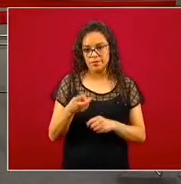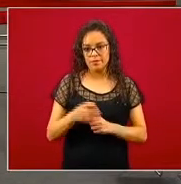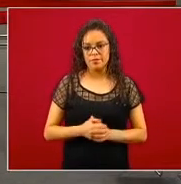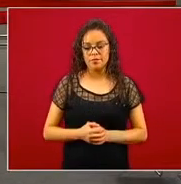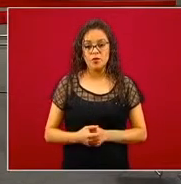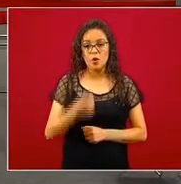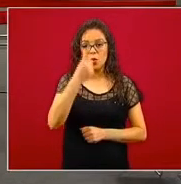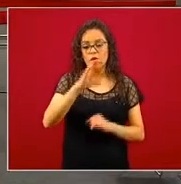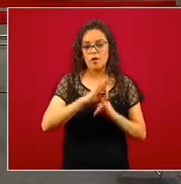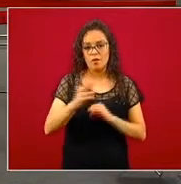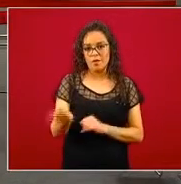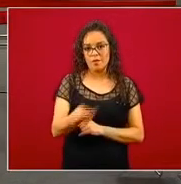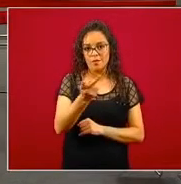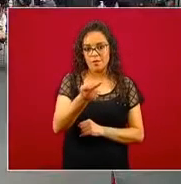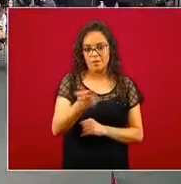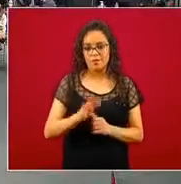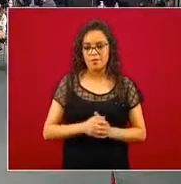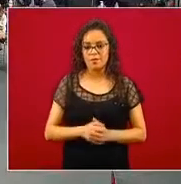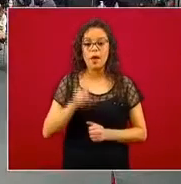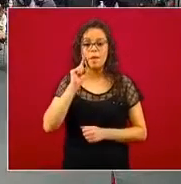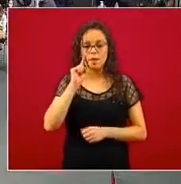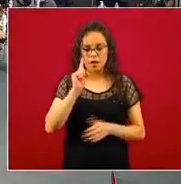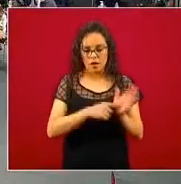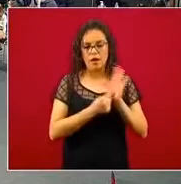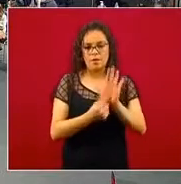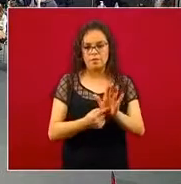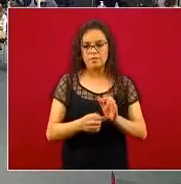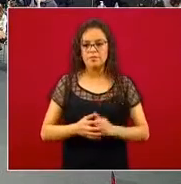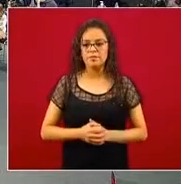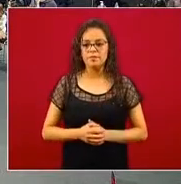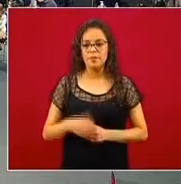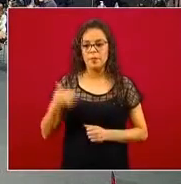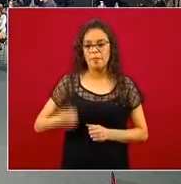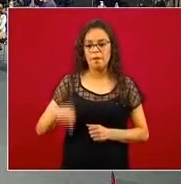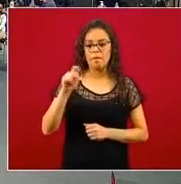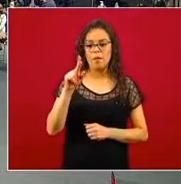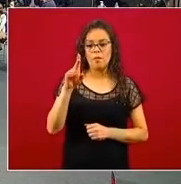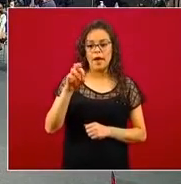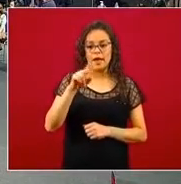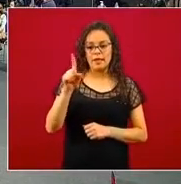state head of the lab would then call upon the